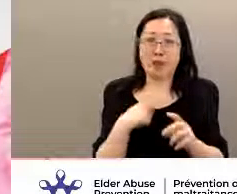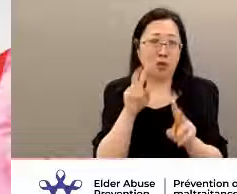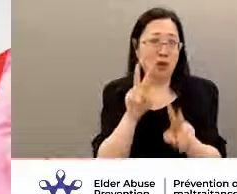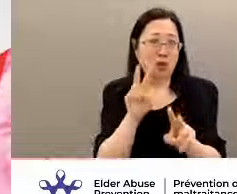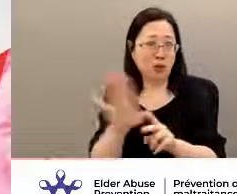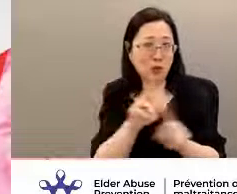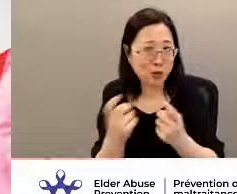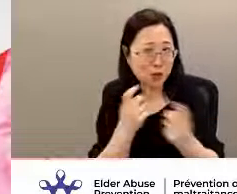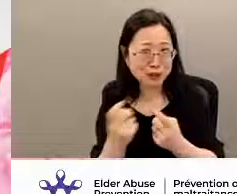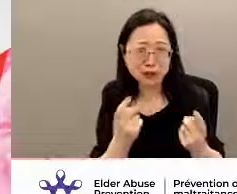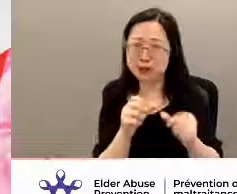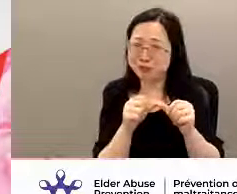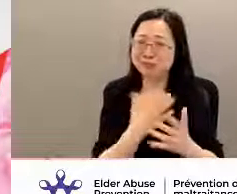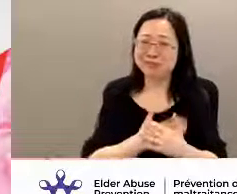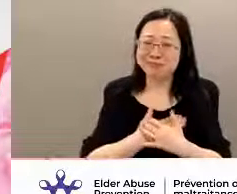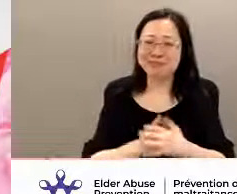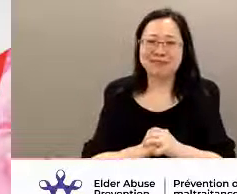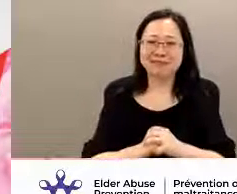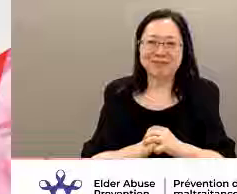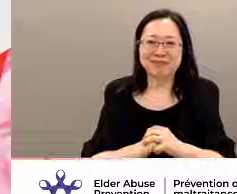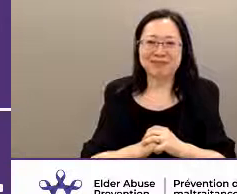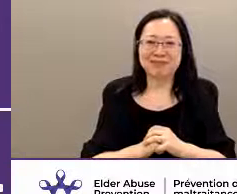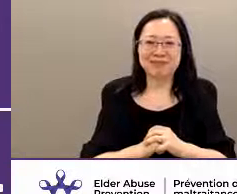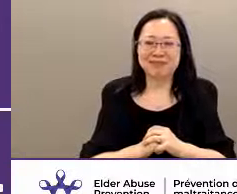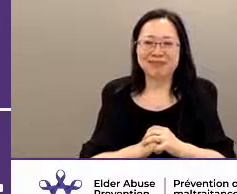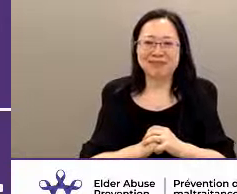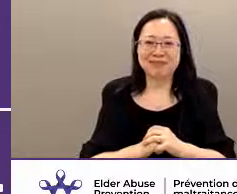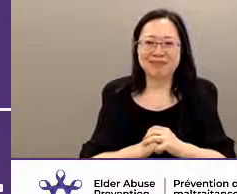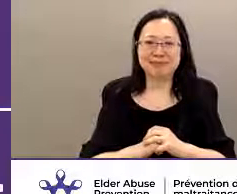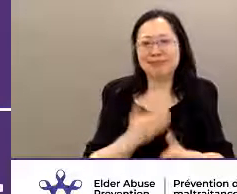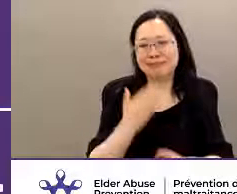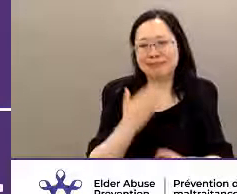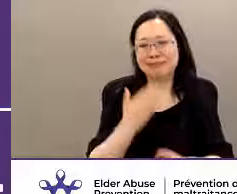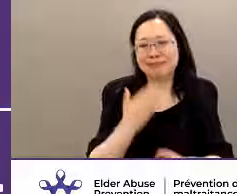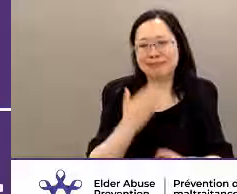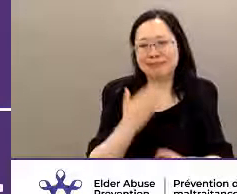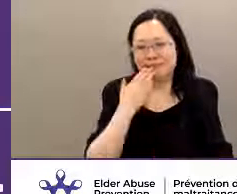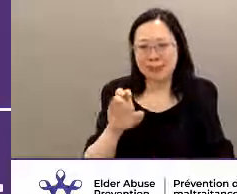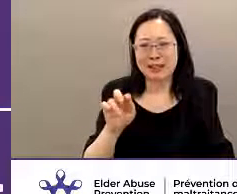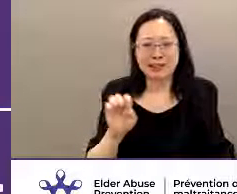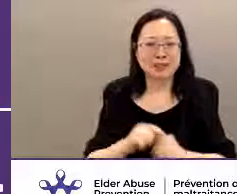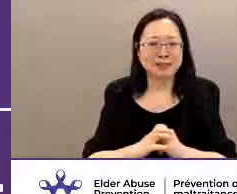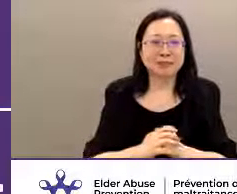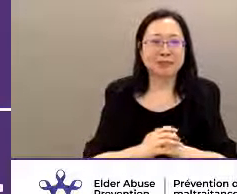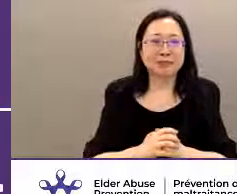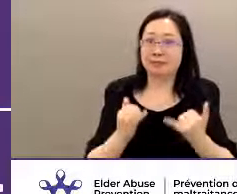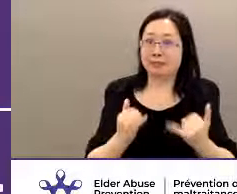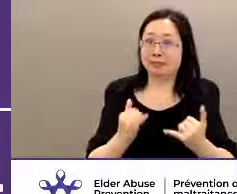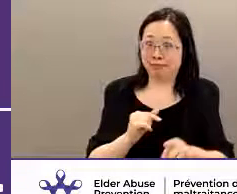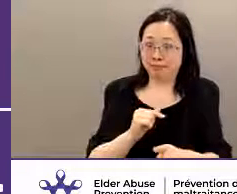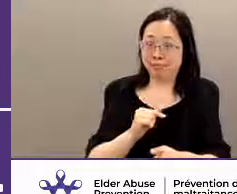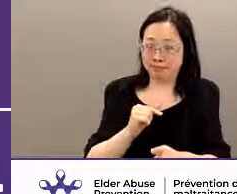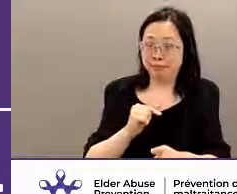your questions in the Q&A box. Thanks, Benedict. So it gives me great pleasure to introduce our